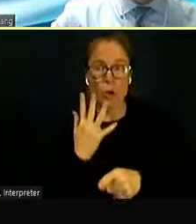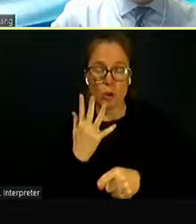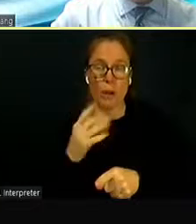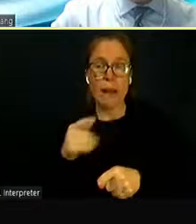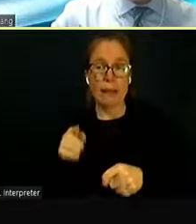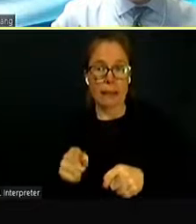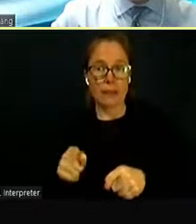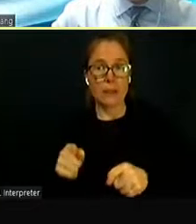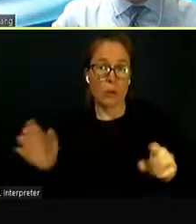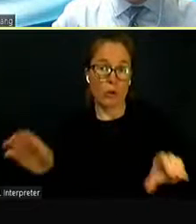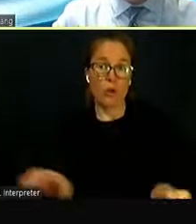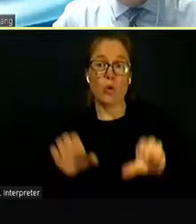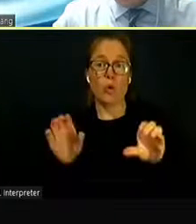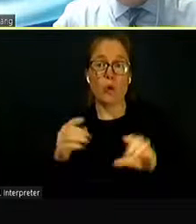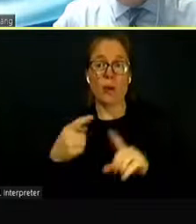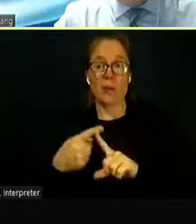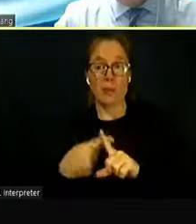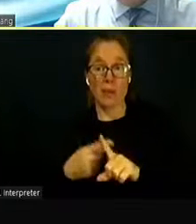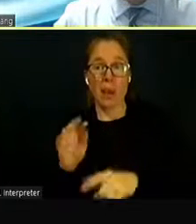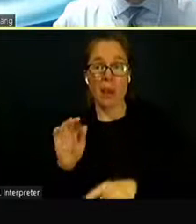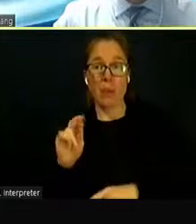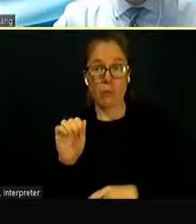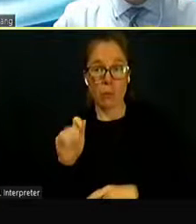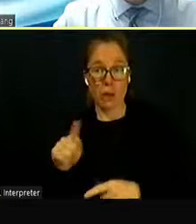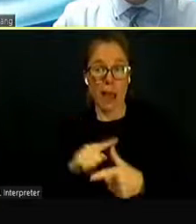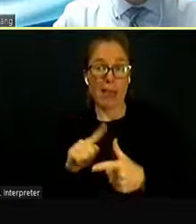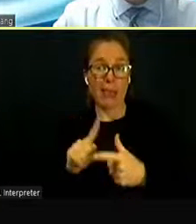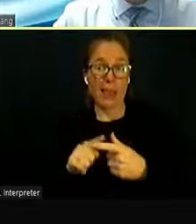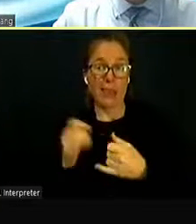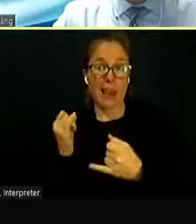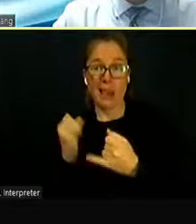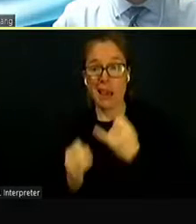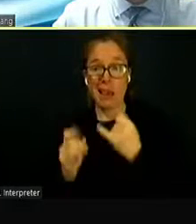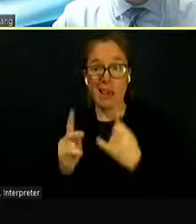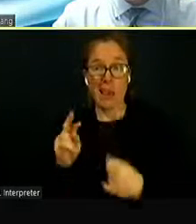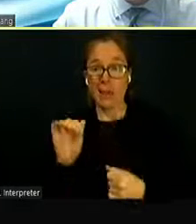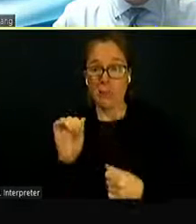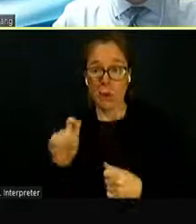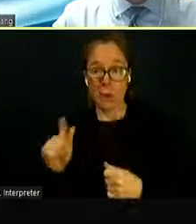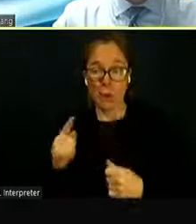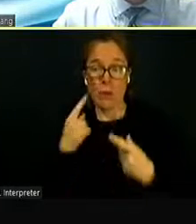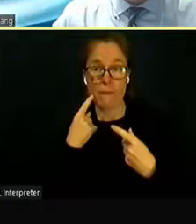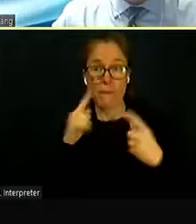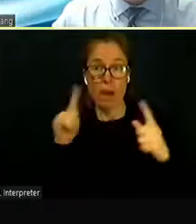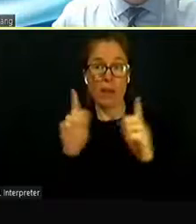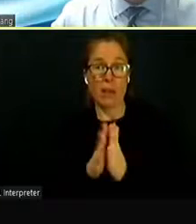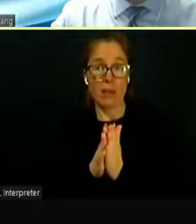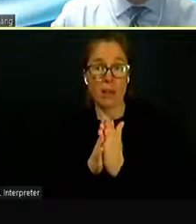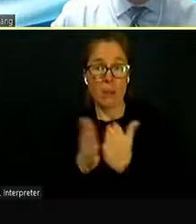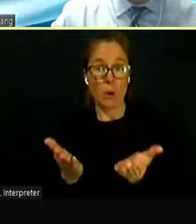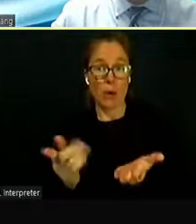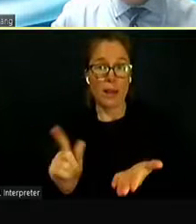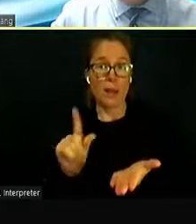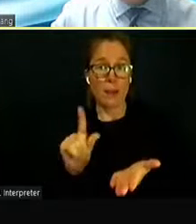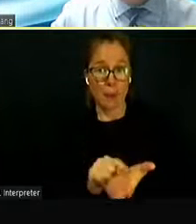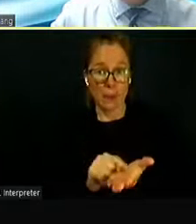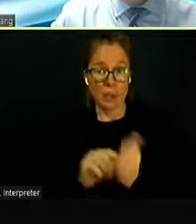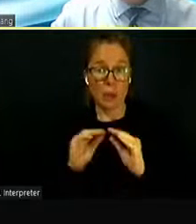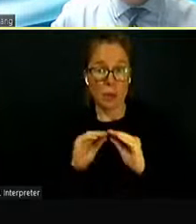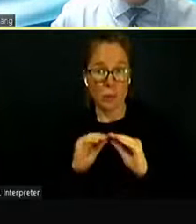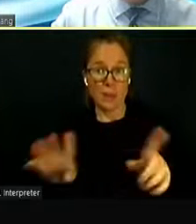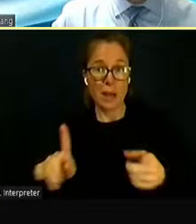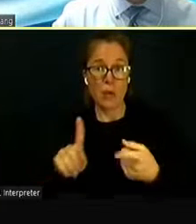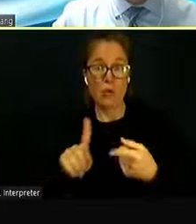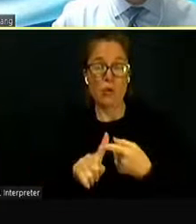do in April. And then by the end of April, that's where we actually get this book published and get it out to our budget committees